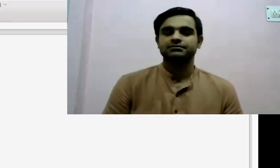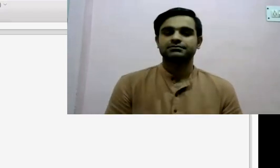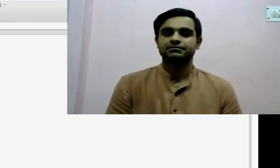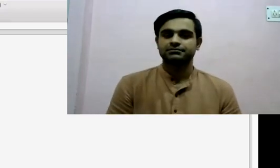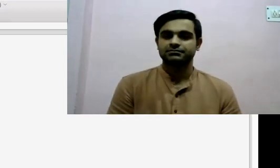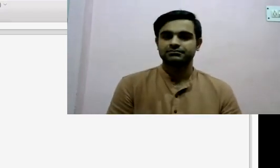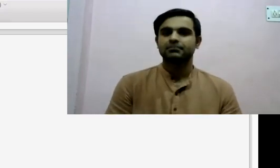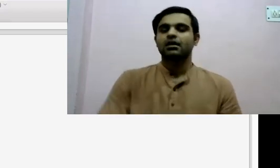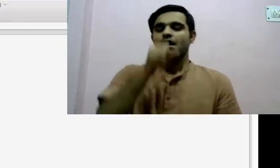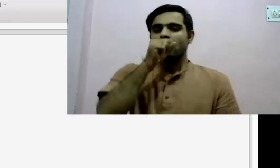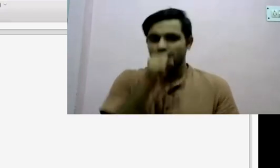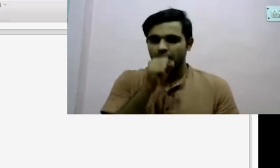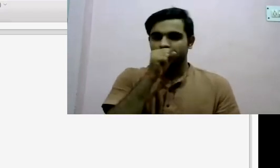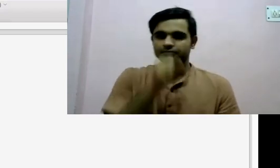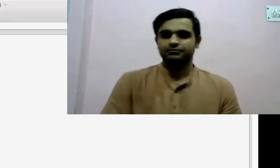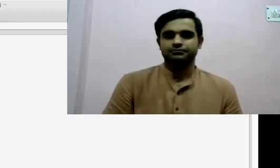cough,